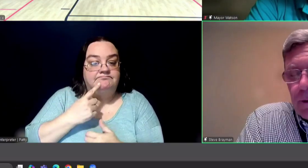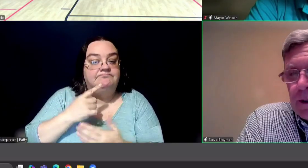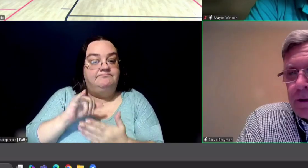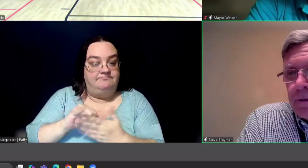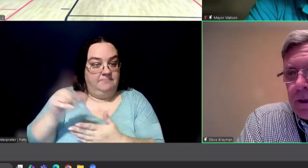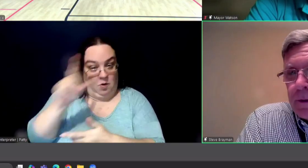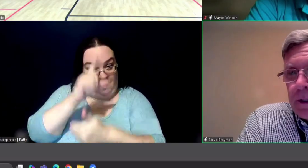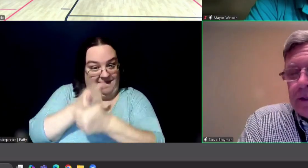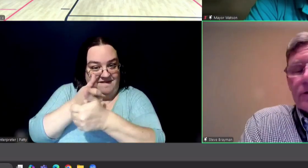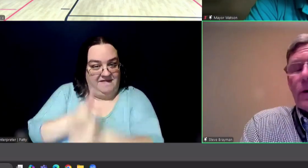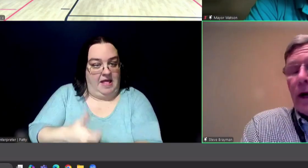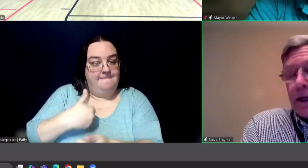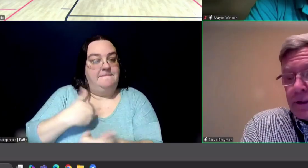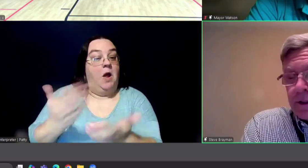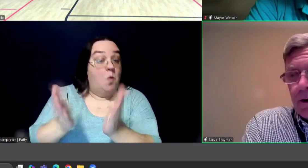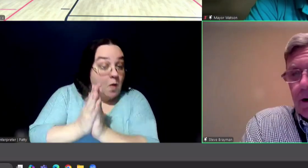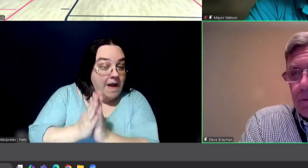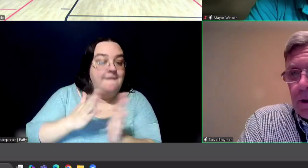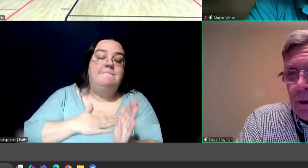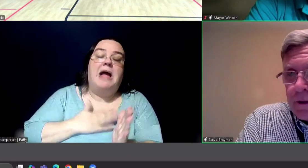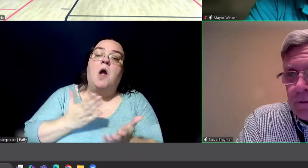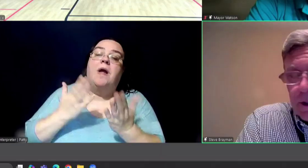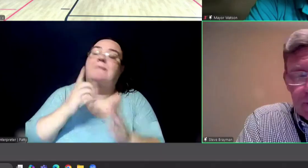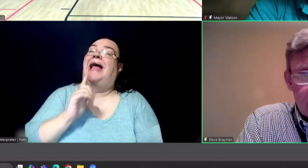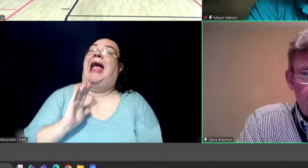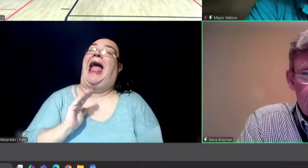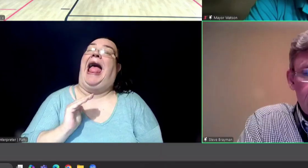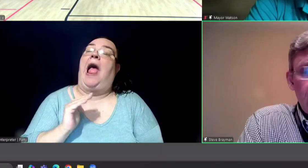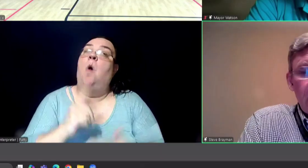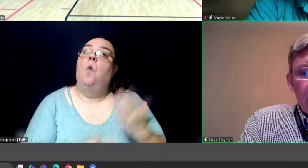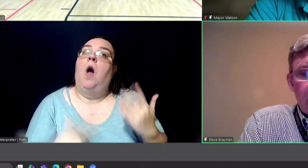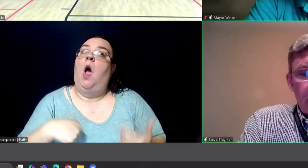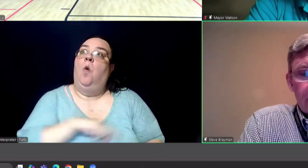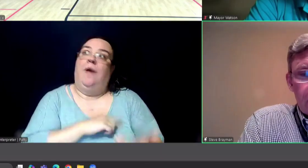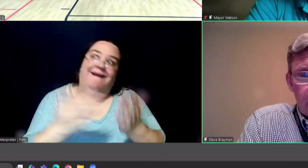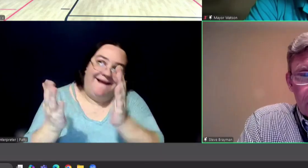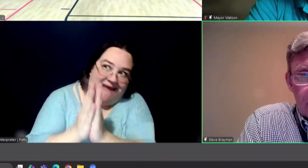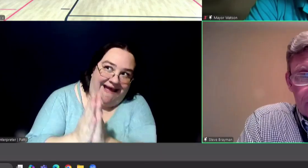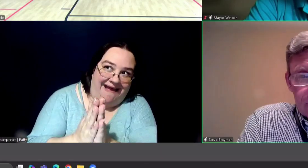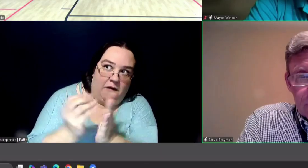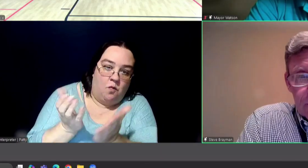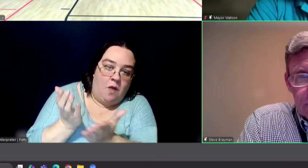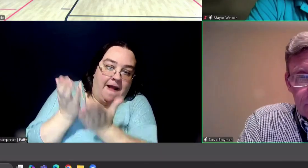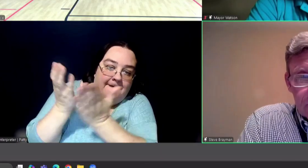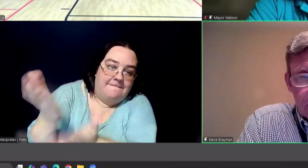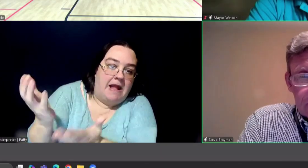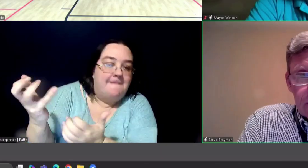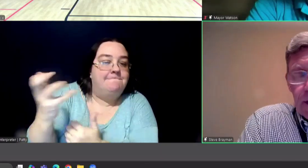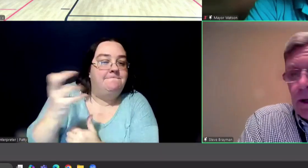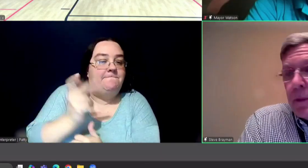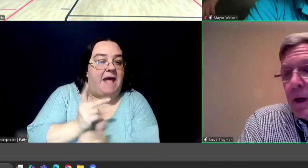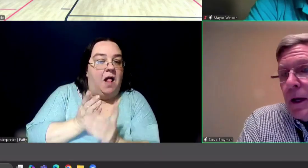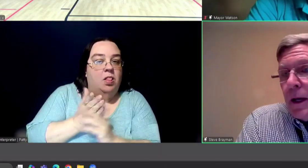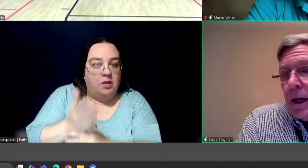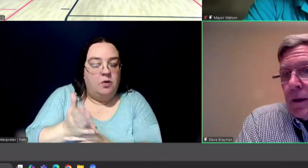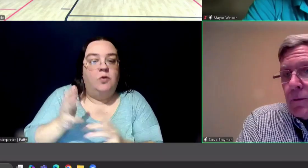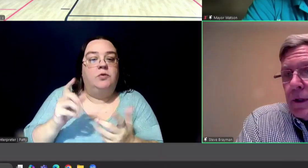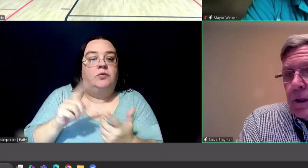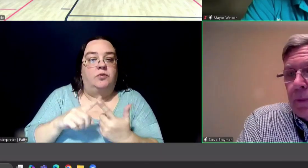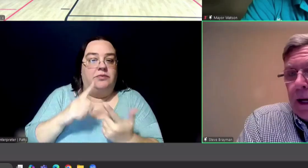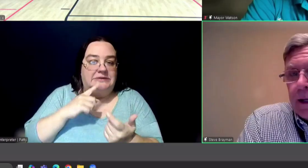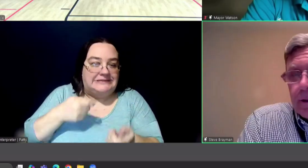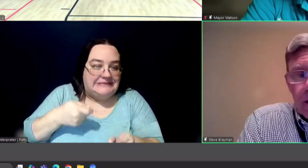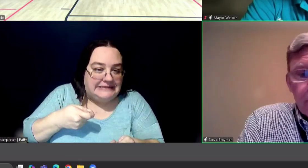my request and recommendation, or I should say our request and recommendation, to come back through and to dig up